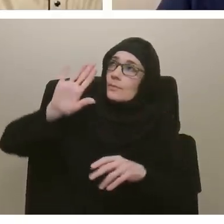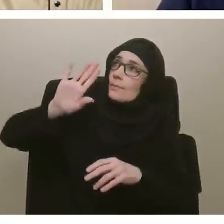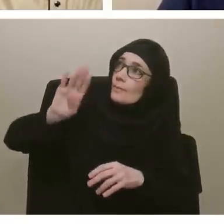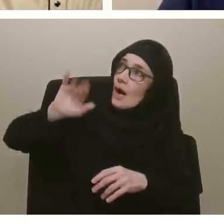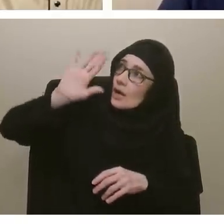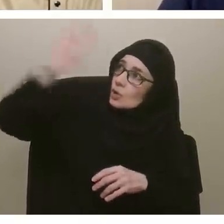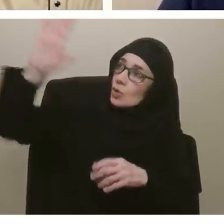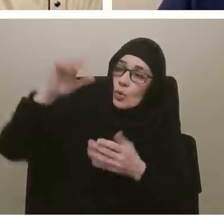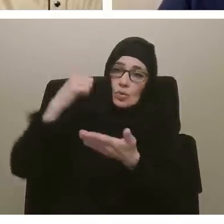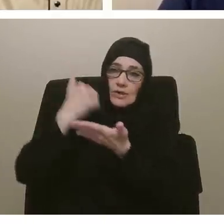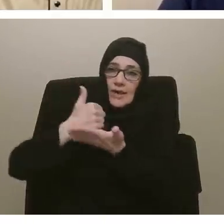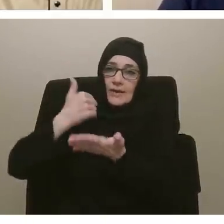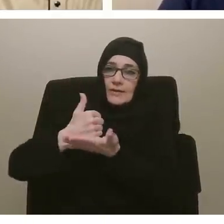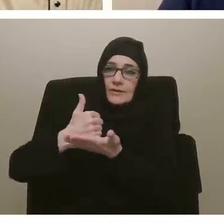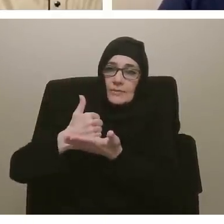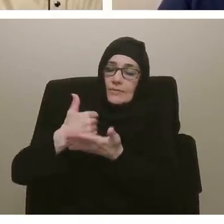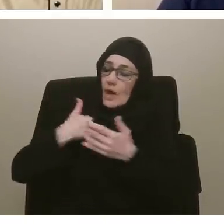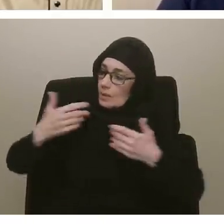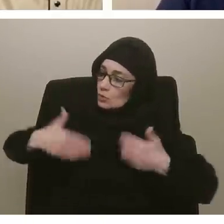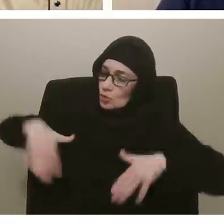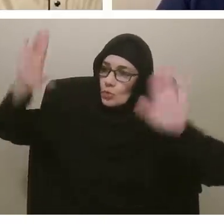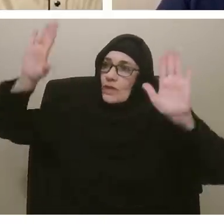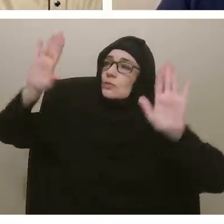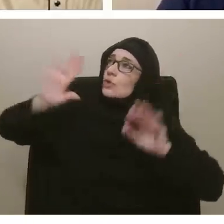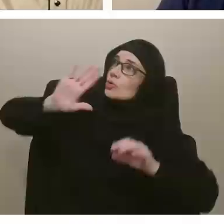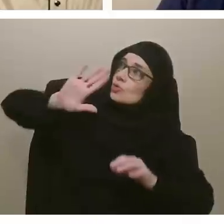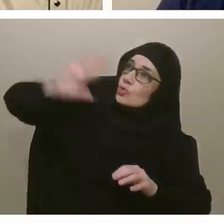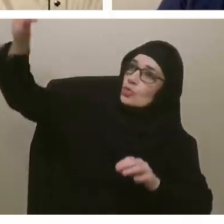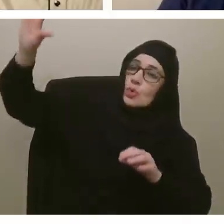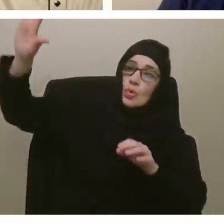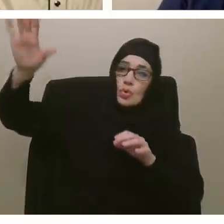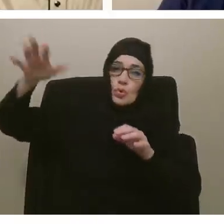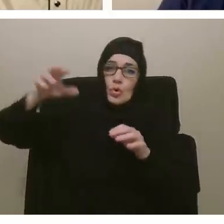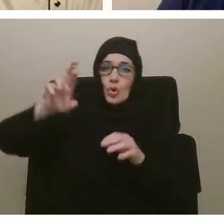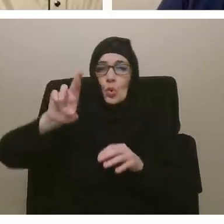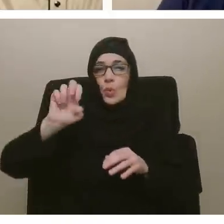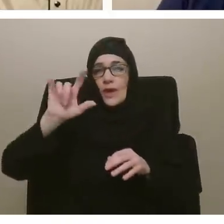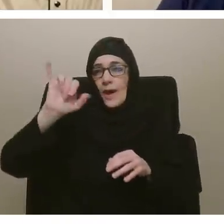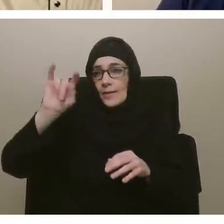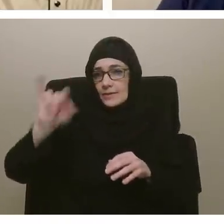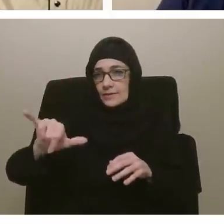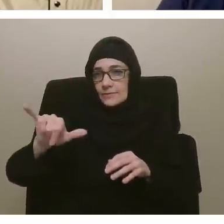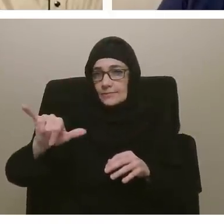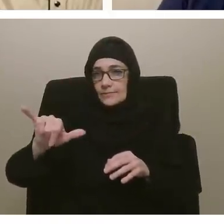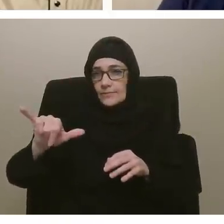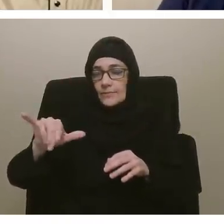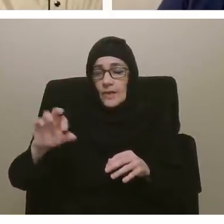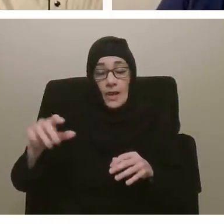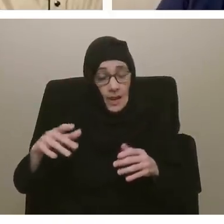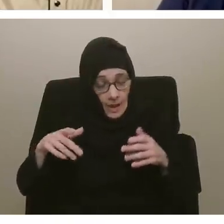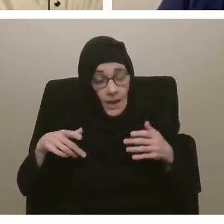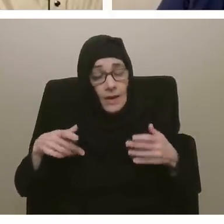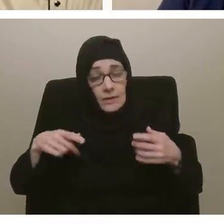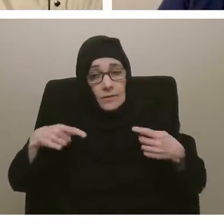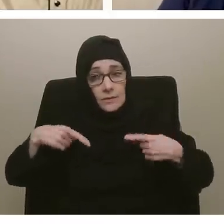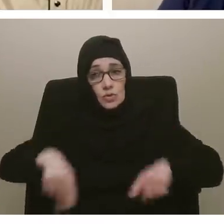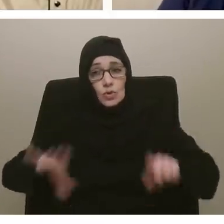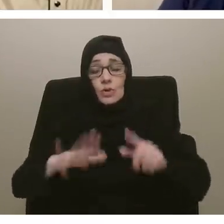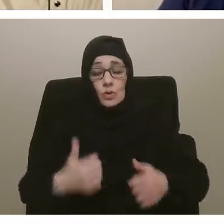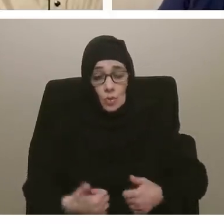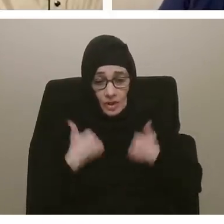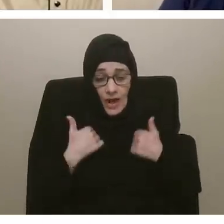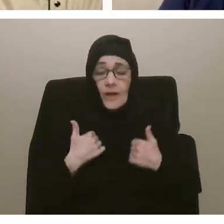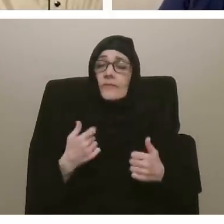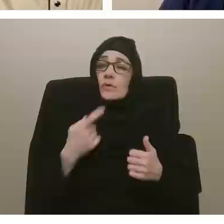you, I'm surrendering to this reality. And then as you're going throughout the journey, A'udhu billah, Ya Rabbi, I seek your